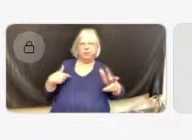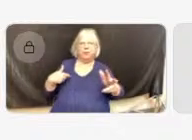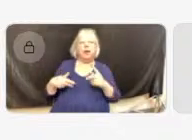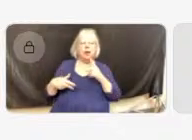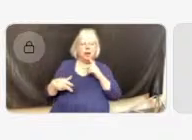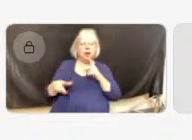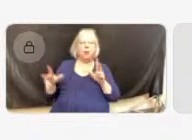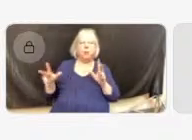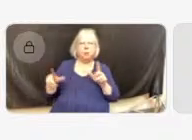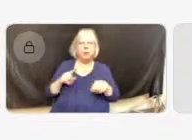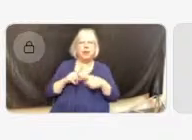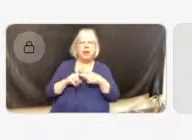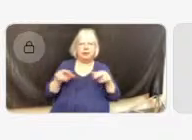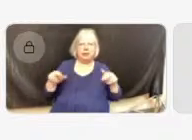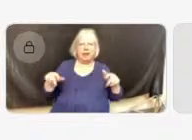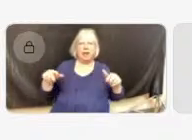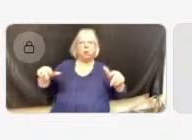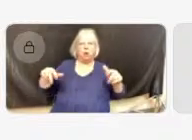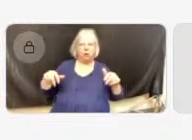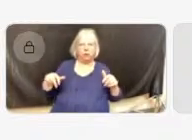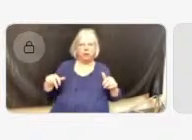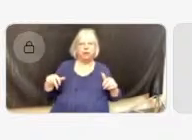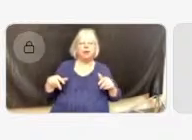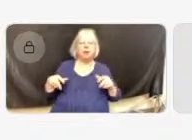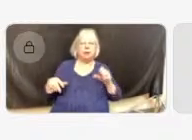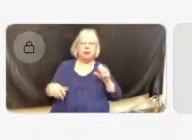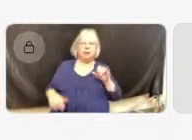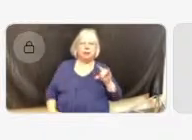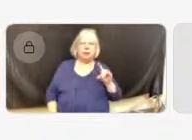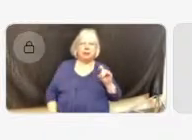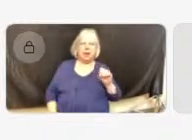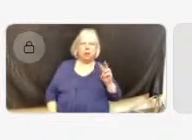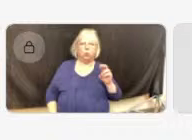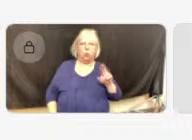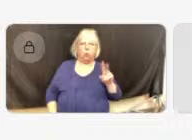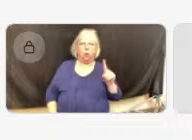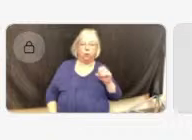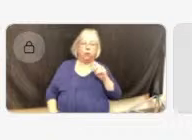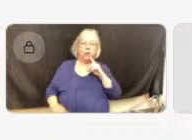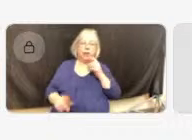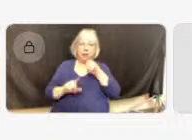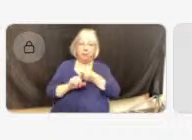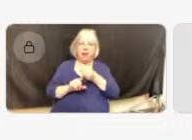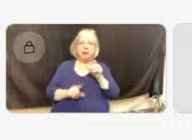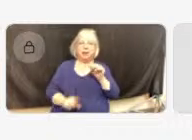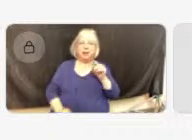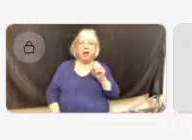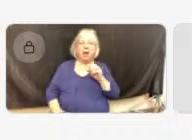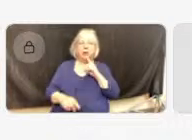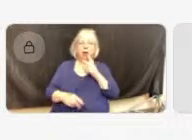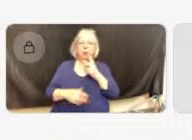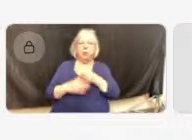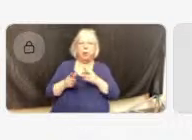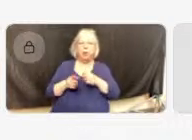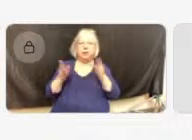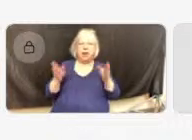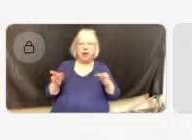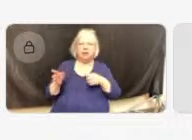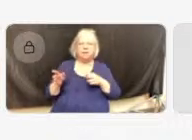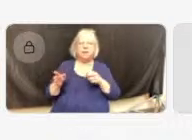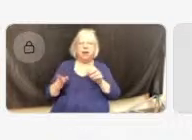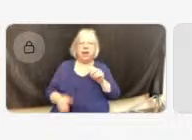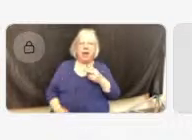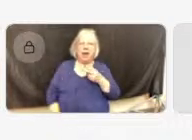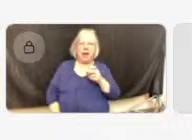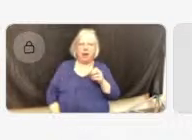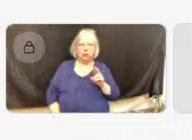together with sidewalks on both sides. So this has impacted the lots on both sides of Asher Avenue. And as in the